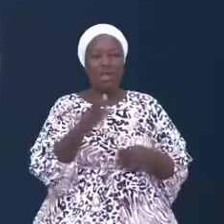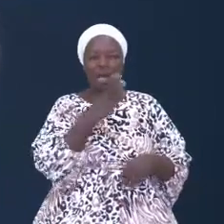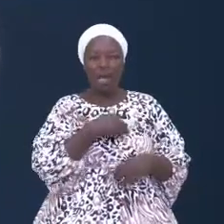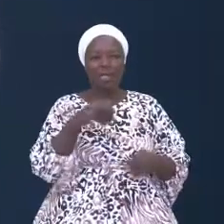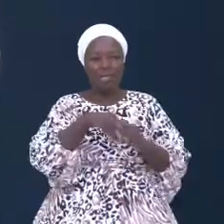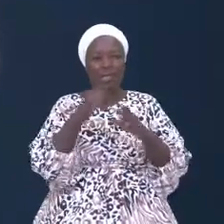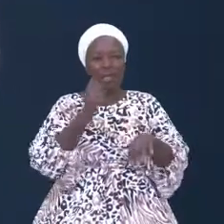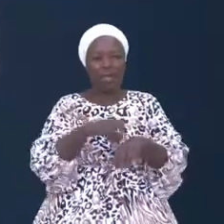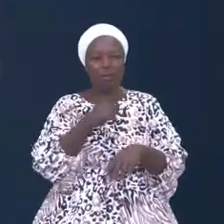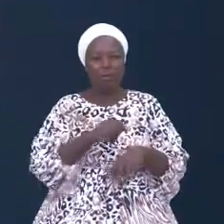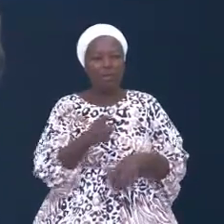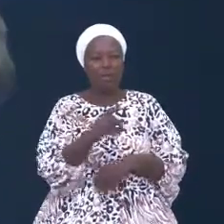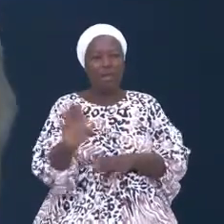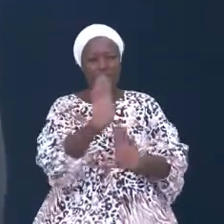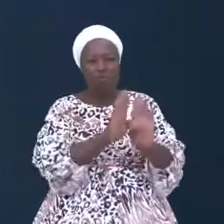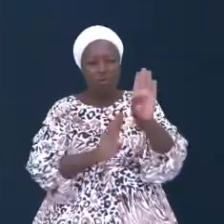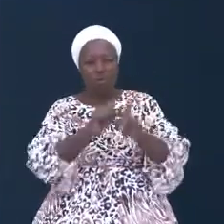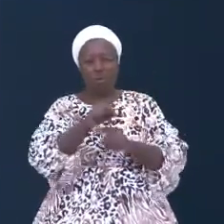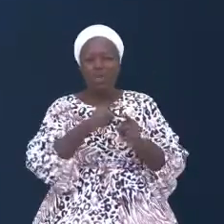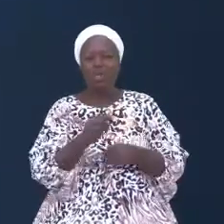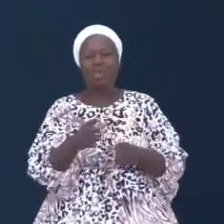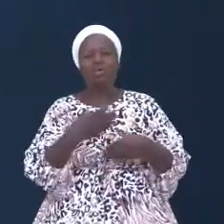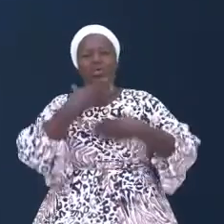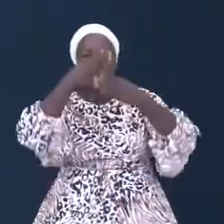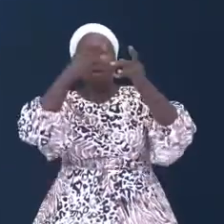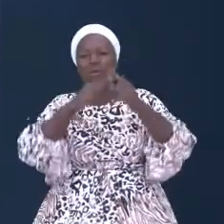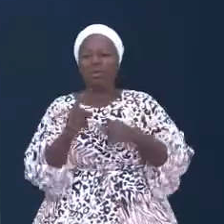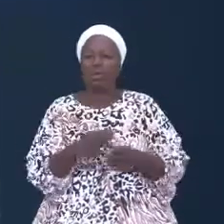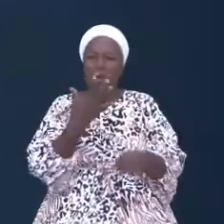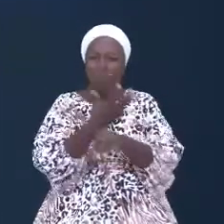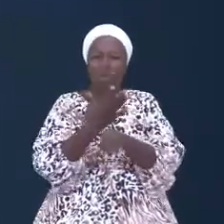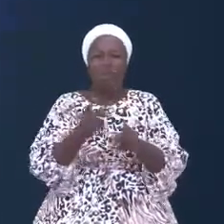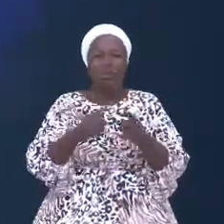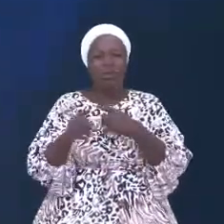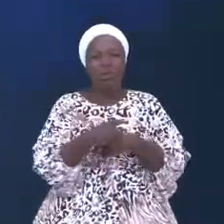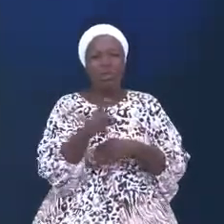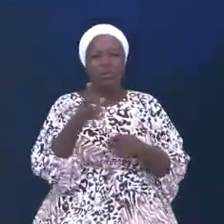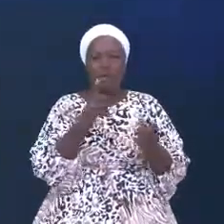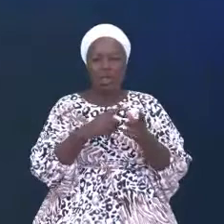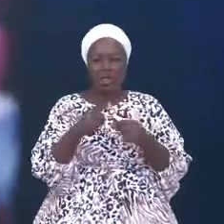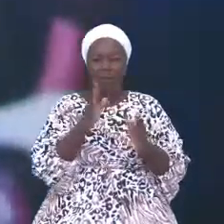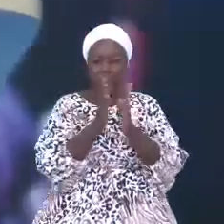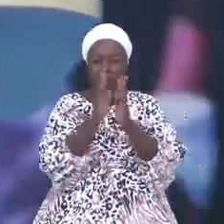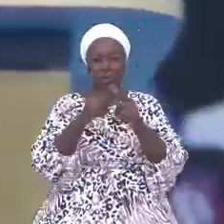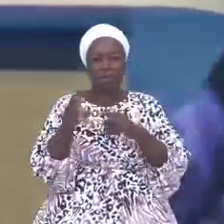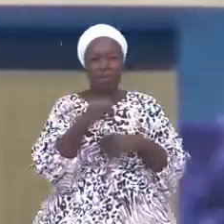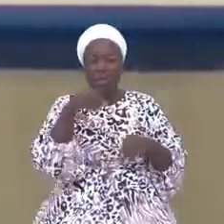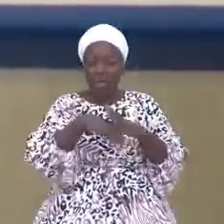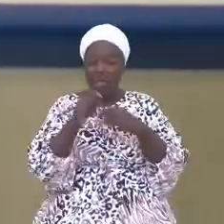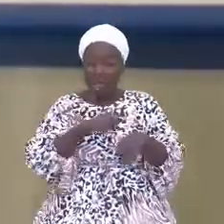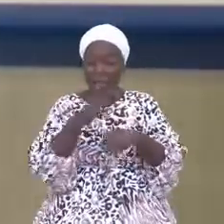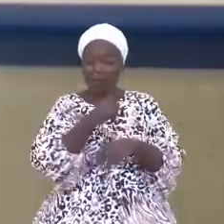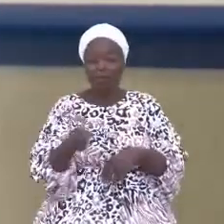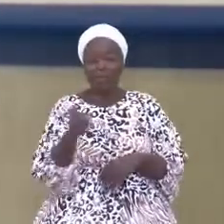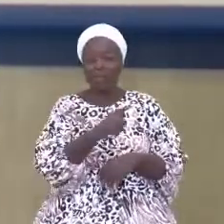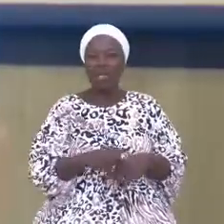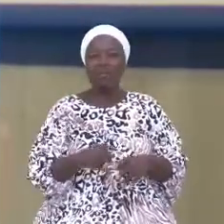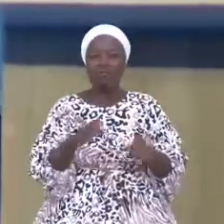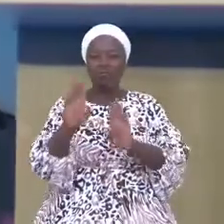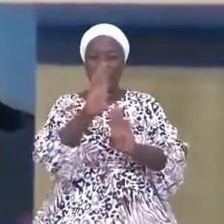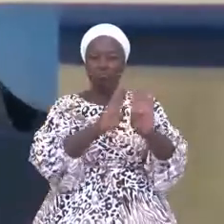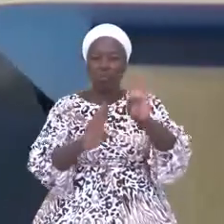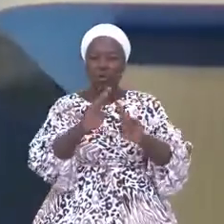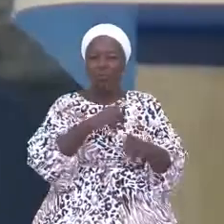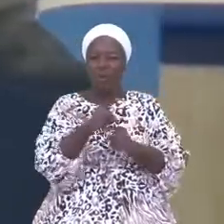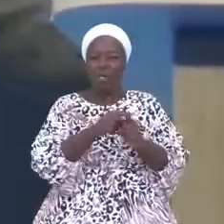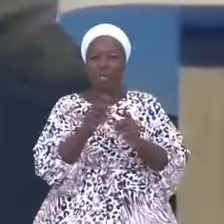trouble when they cried unto thee. In the time of their trouble, when he cried unto thee. And